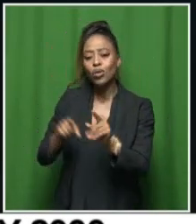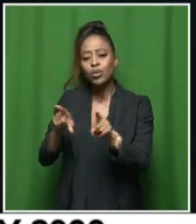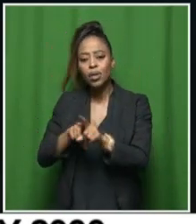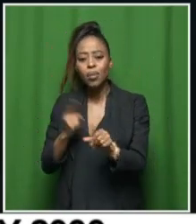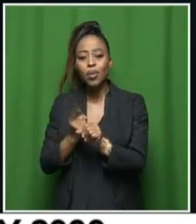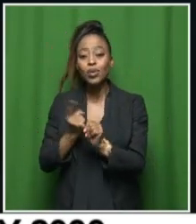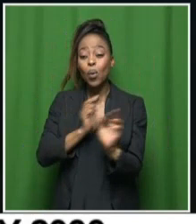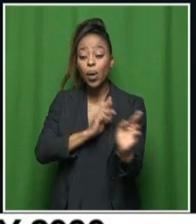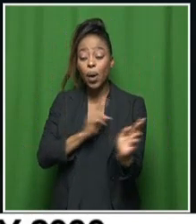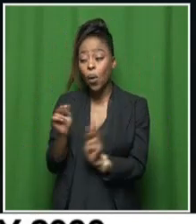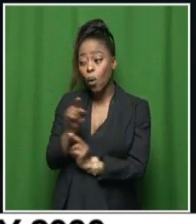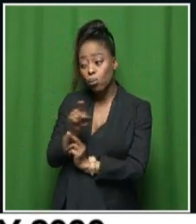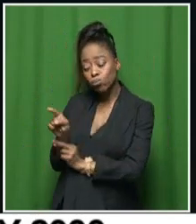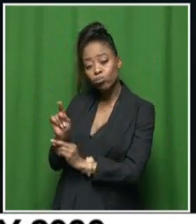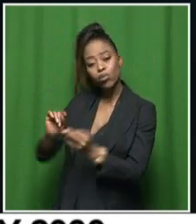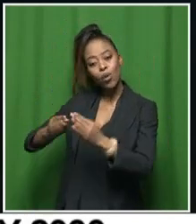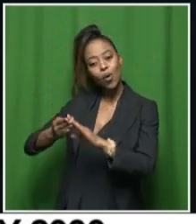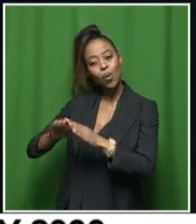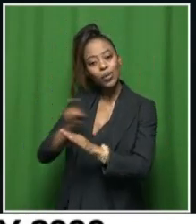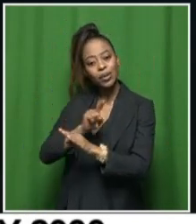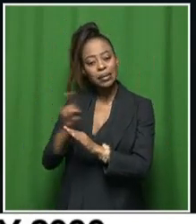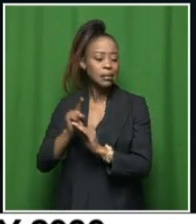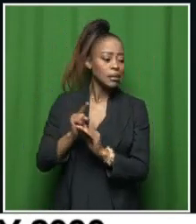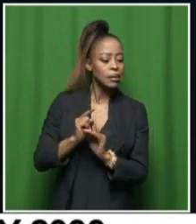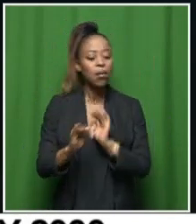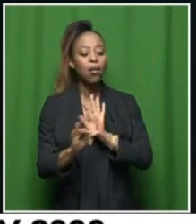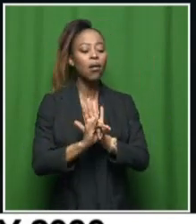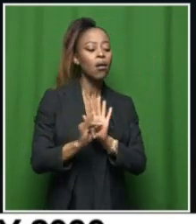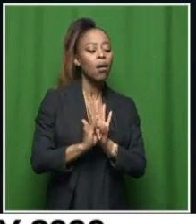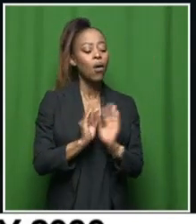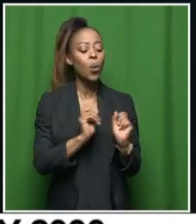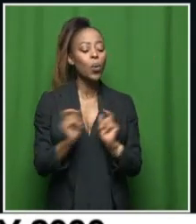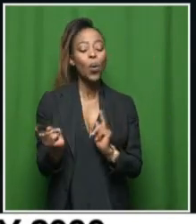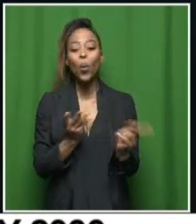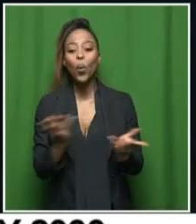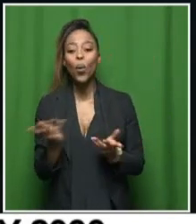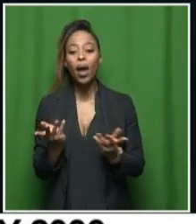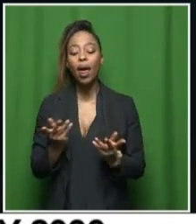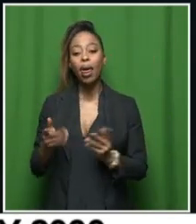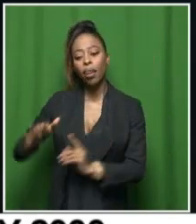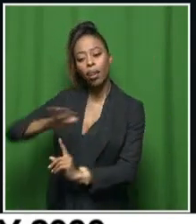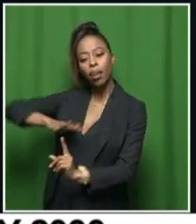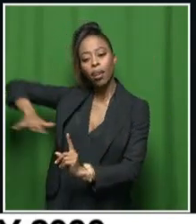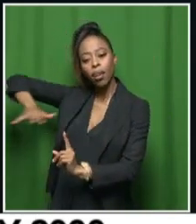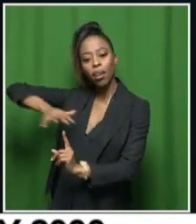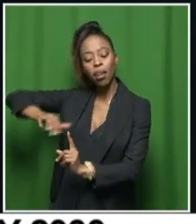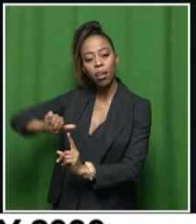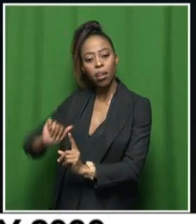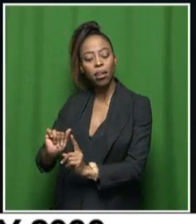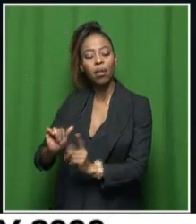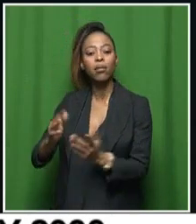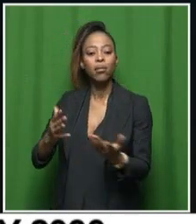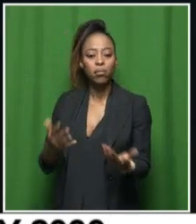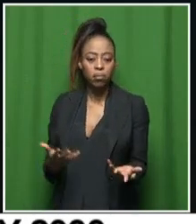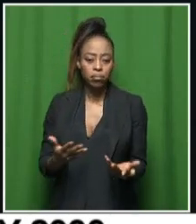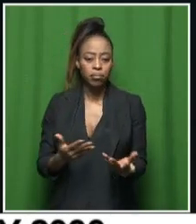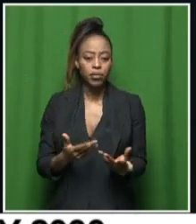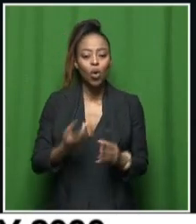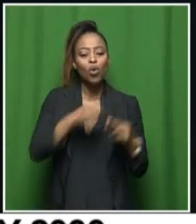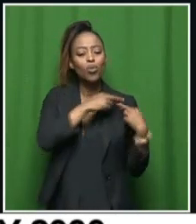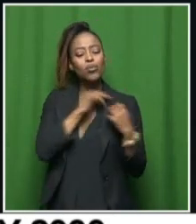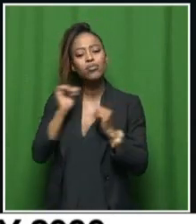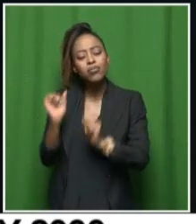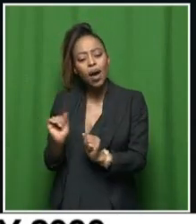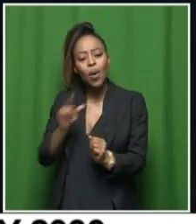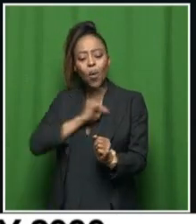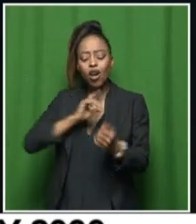that the public as well also then look for opportunities within their own homes or their scope of responsibility to